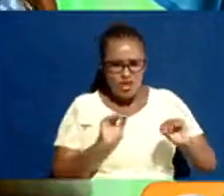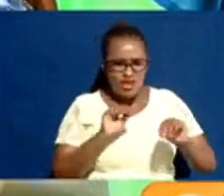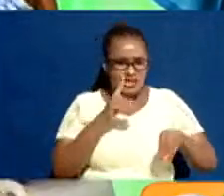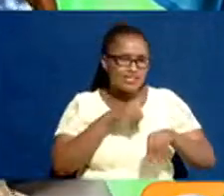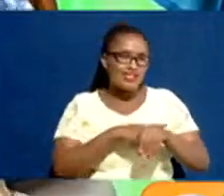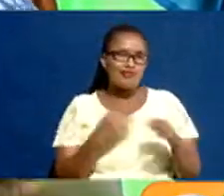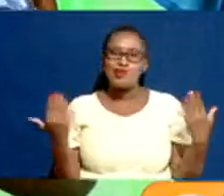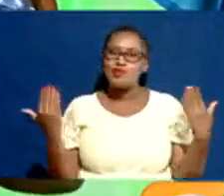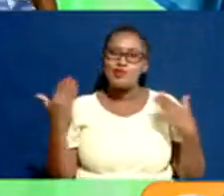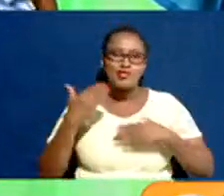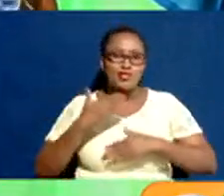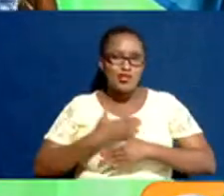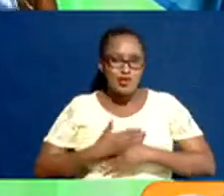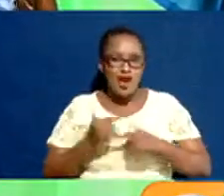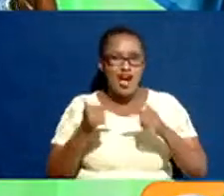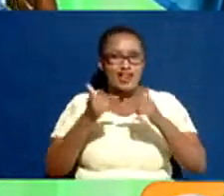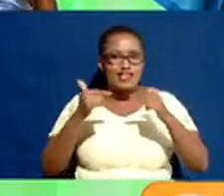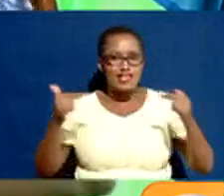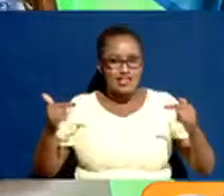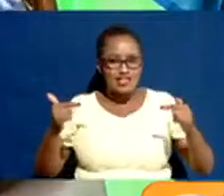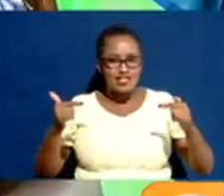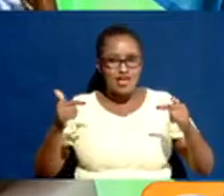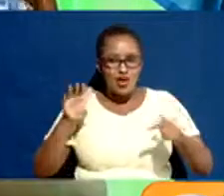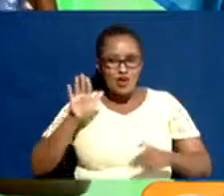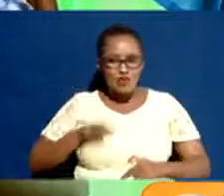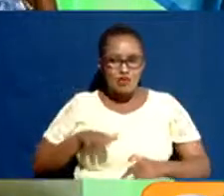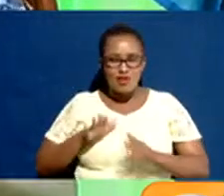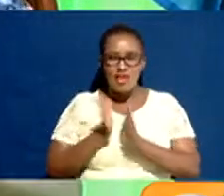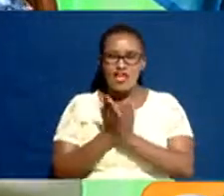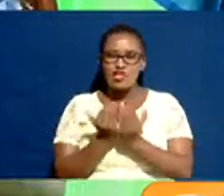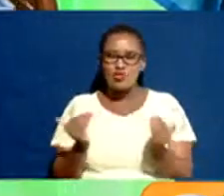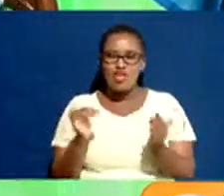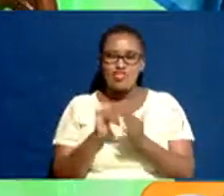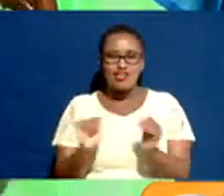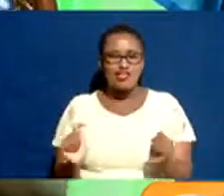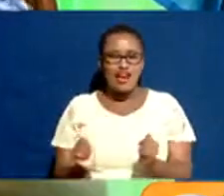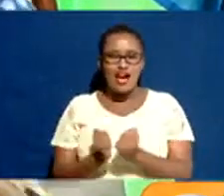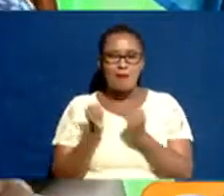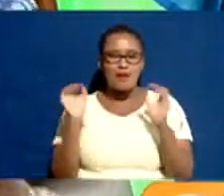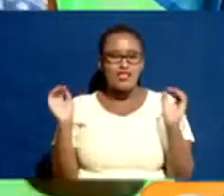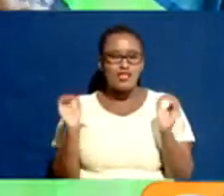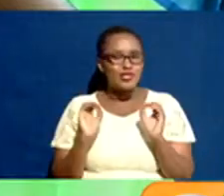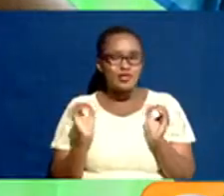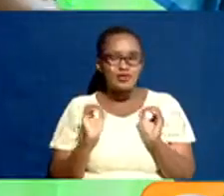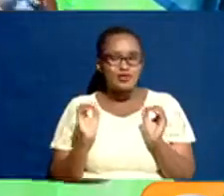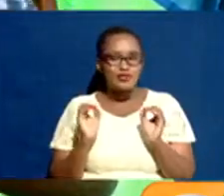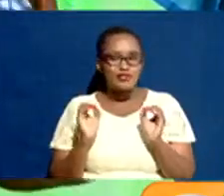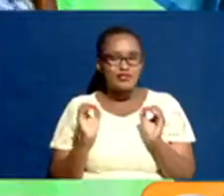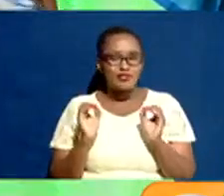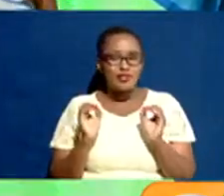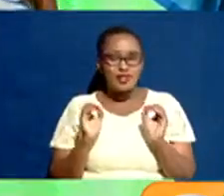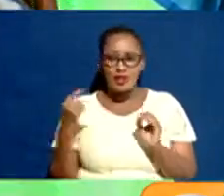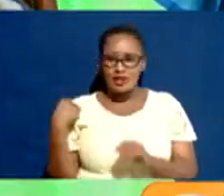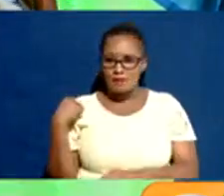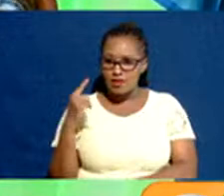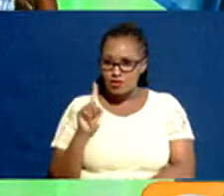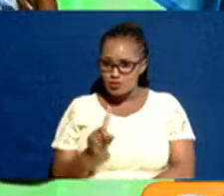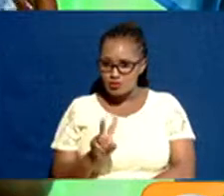of the night against hapless women and children. That will not happen. Number two, the police in